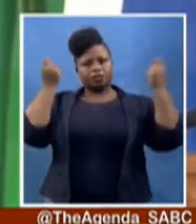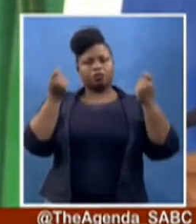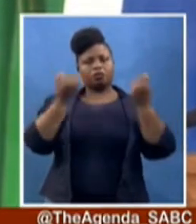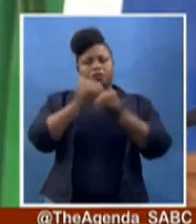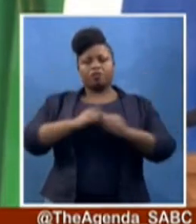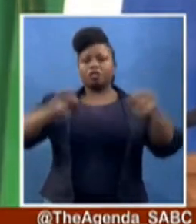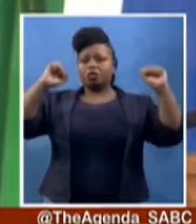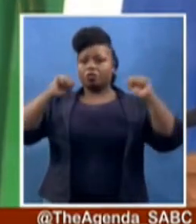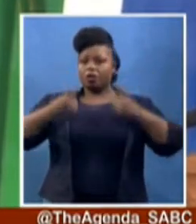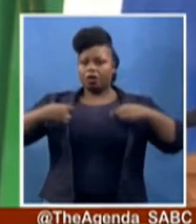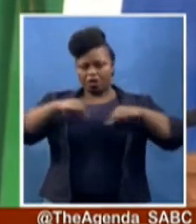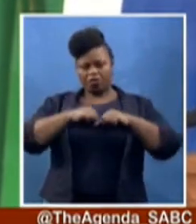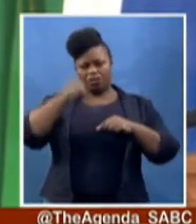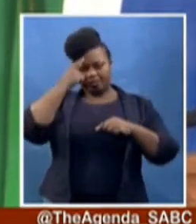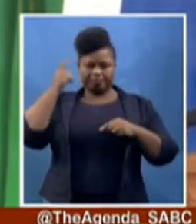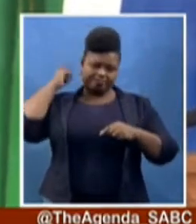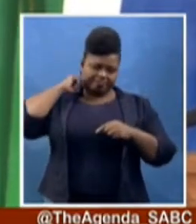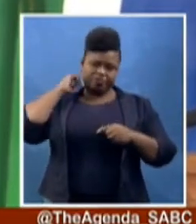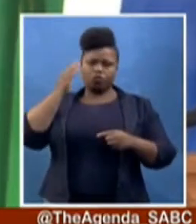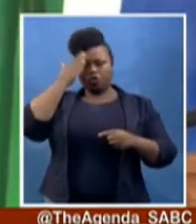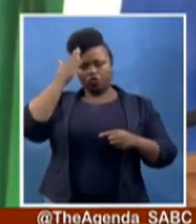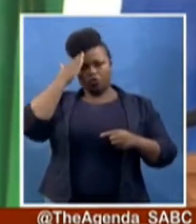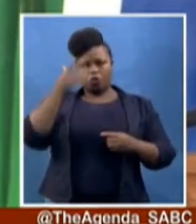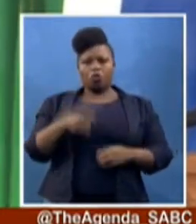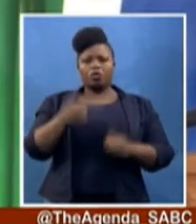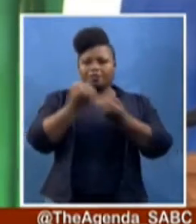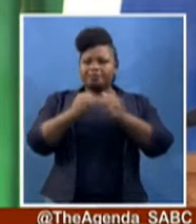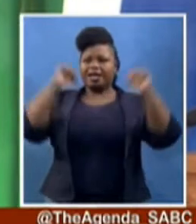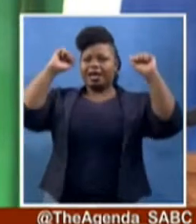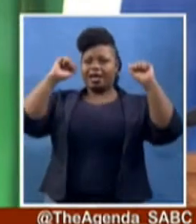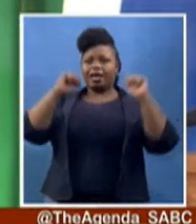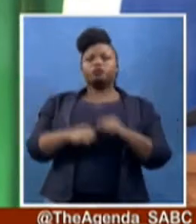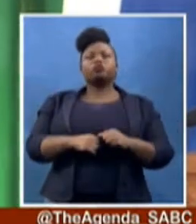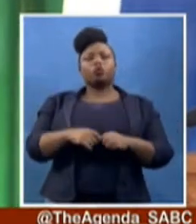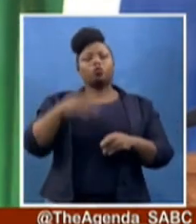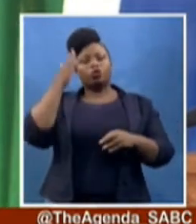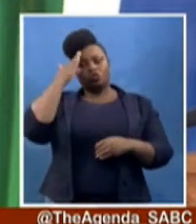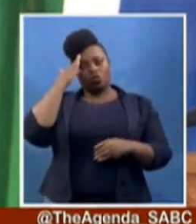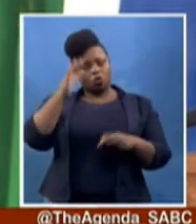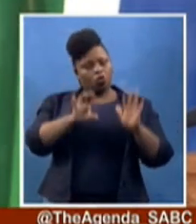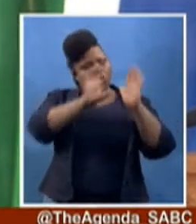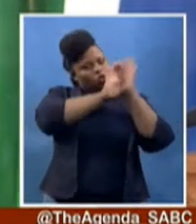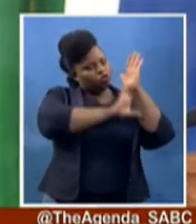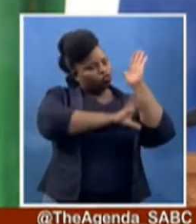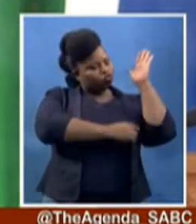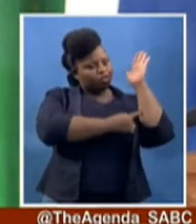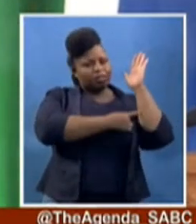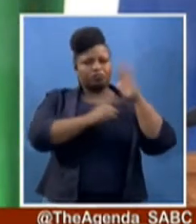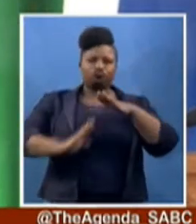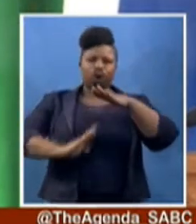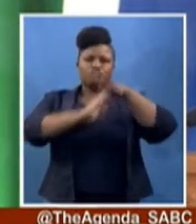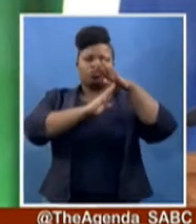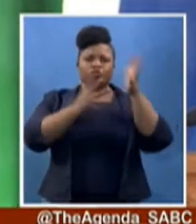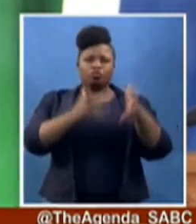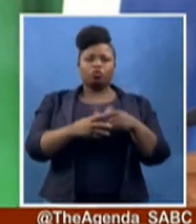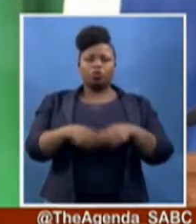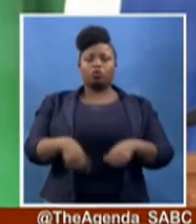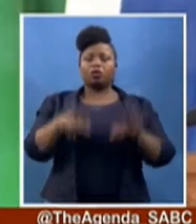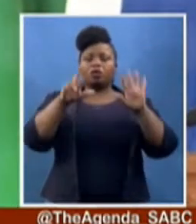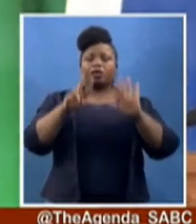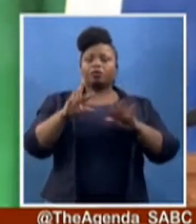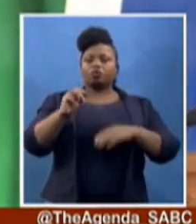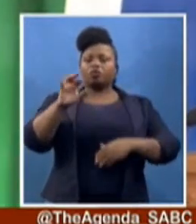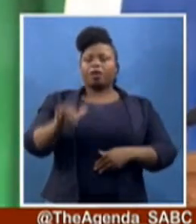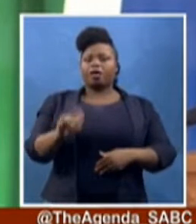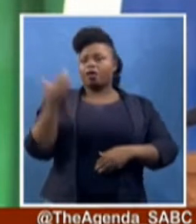certificate. That is our Constitution. Mr. President, on the 8th of May in 1996, you stood in front of the